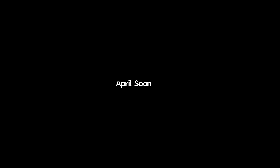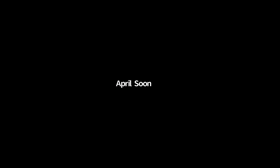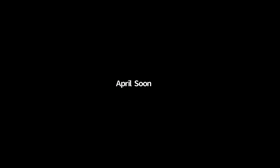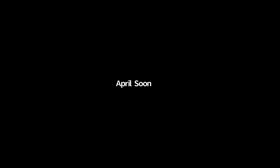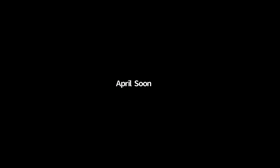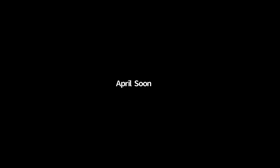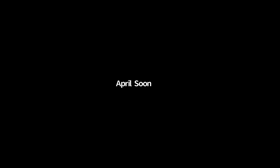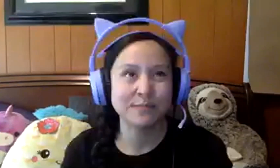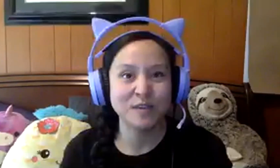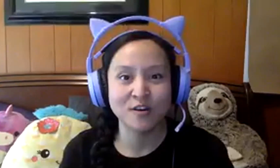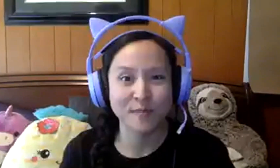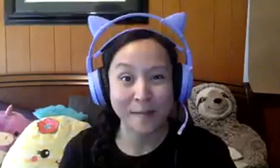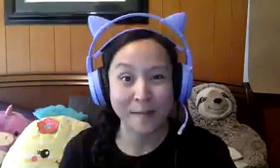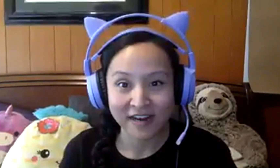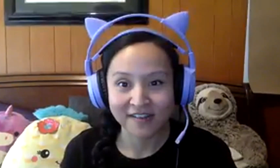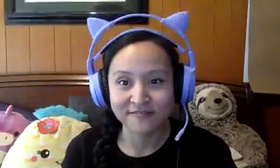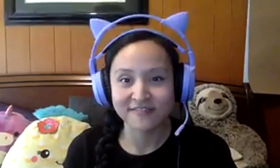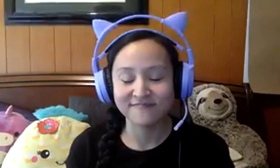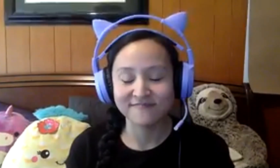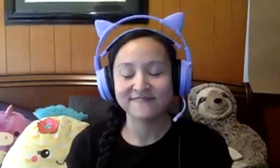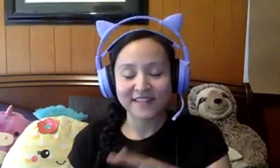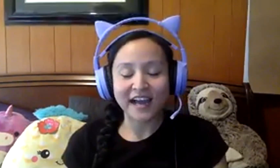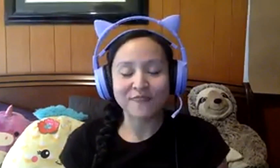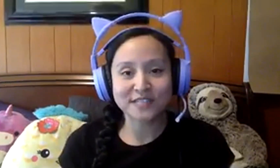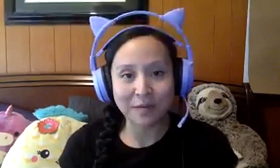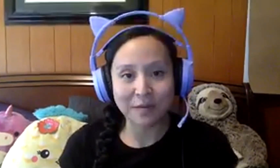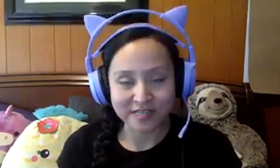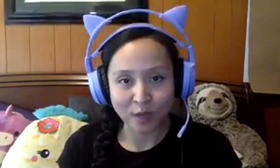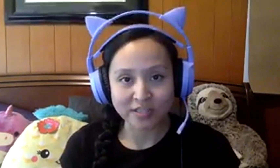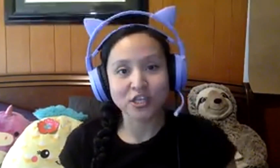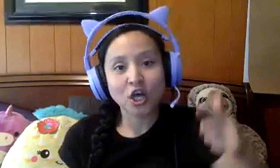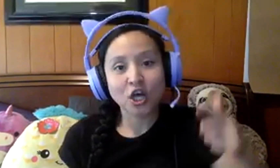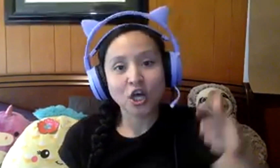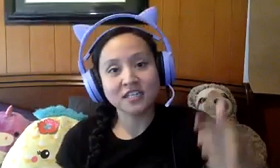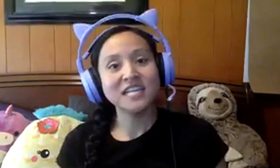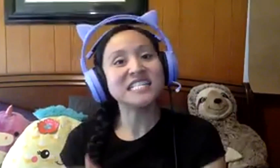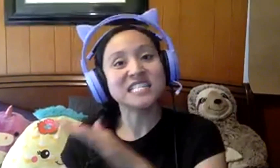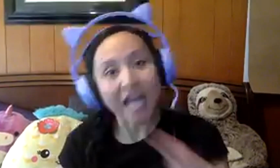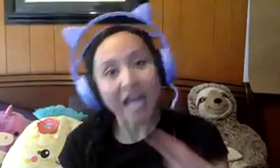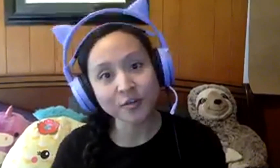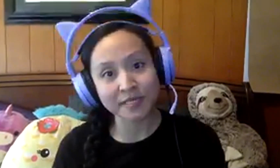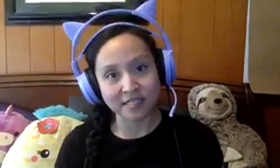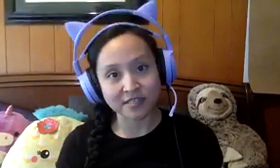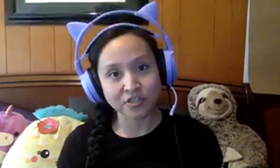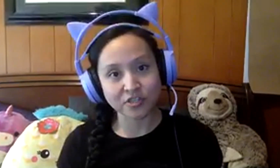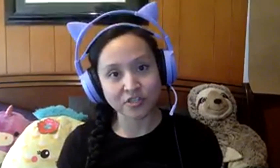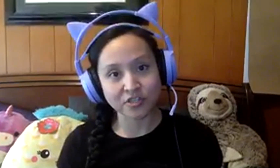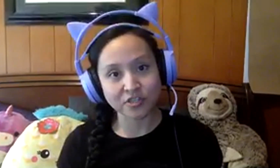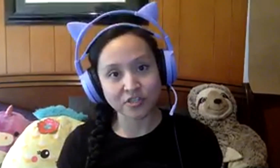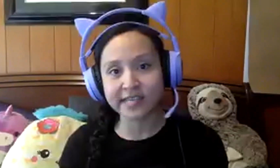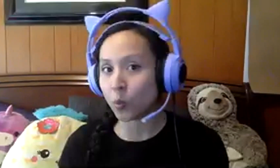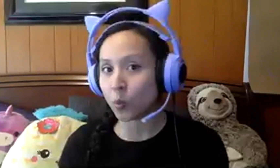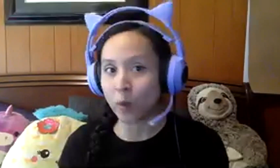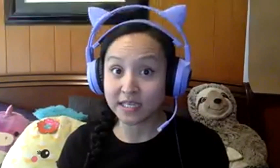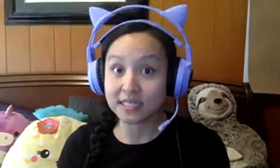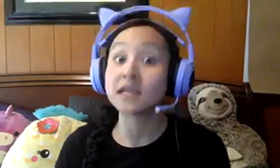People look at me sometimes and ask me about my background. I've worked up my response. Look, it's none of your business. Juvenile